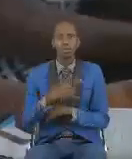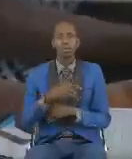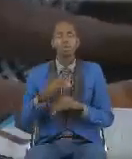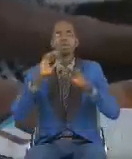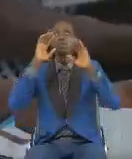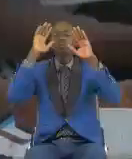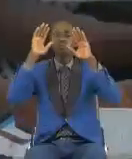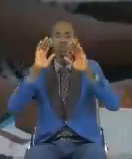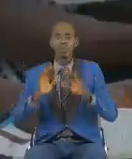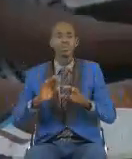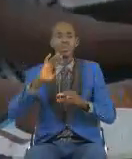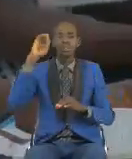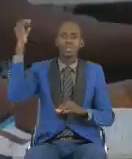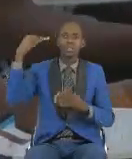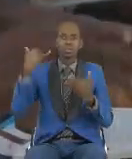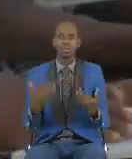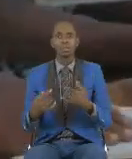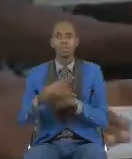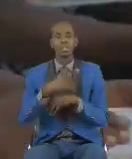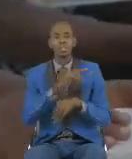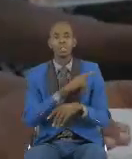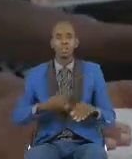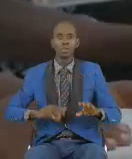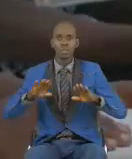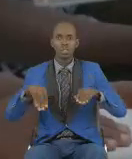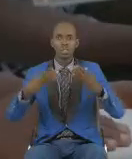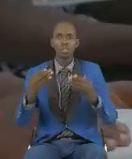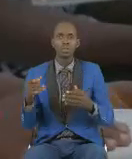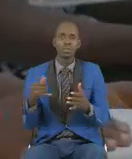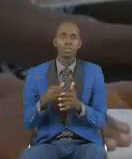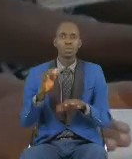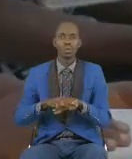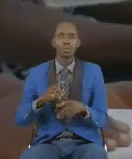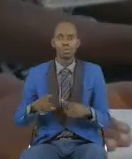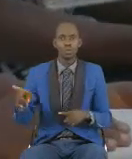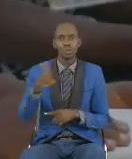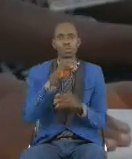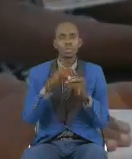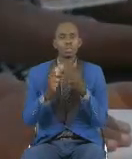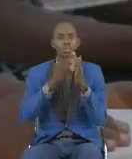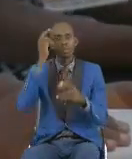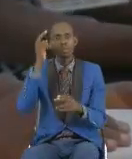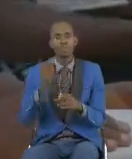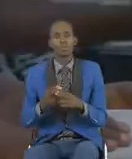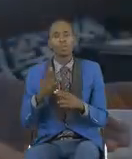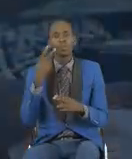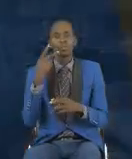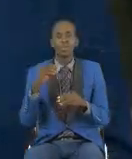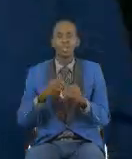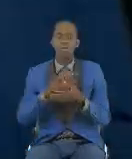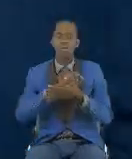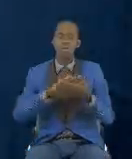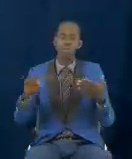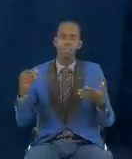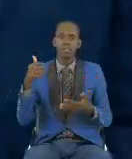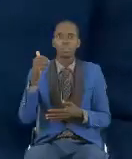today. The Lord grant unto you in Jesus' name. Look at verse 18.